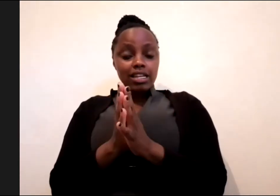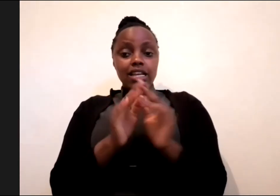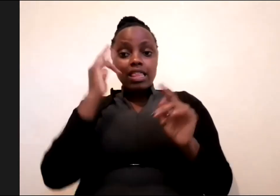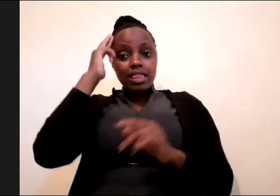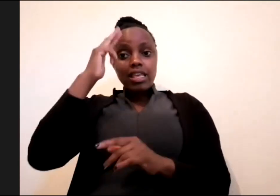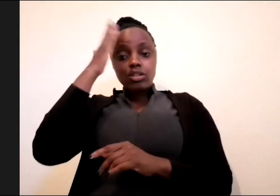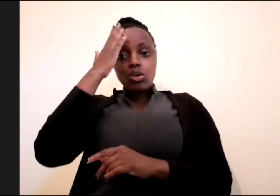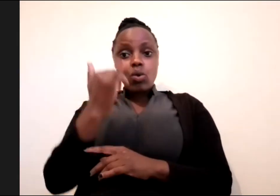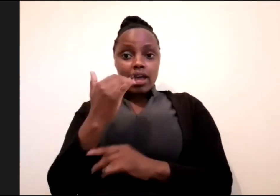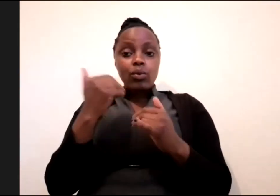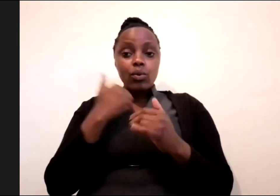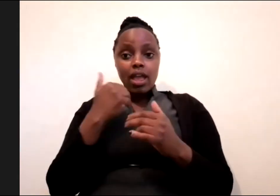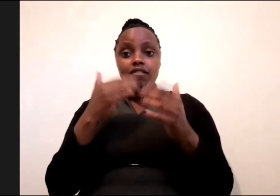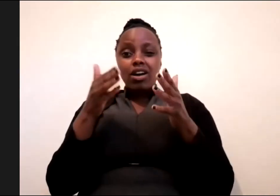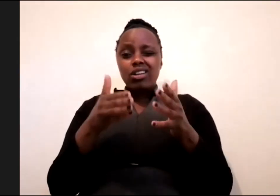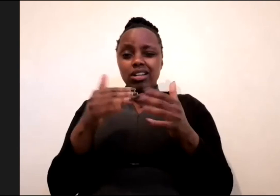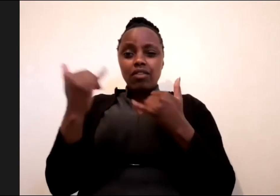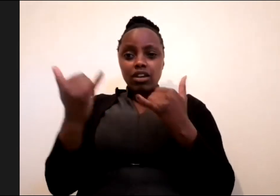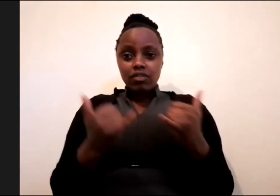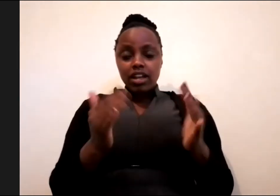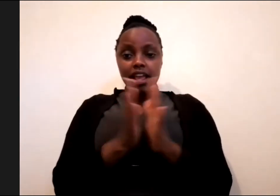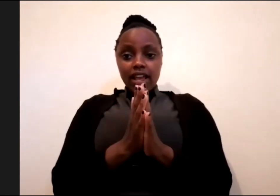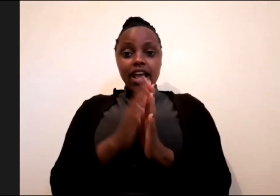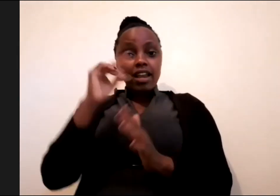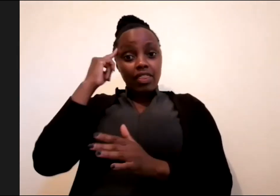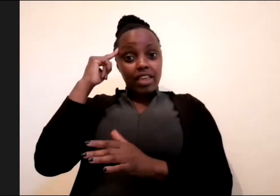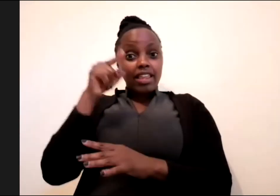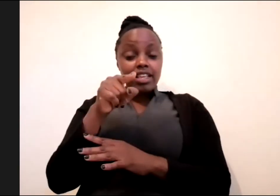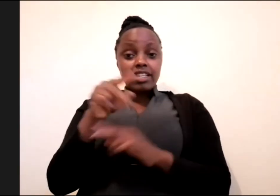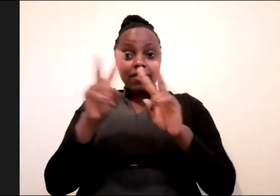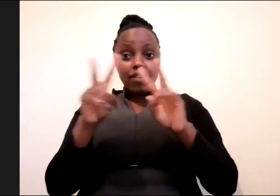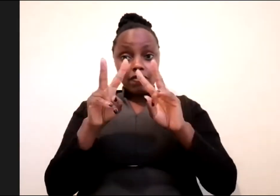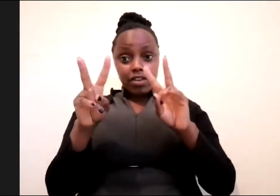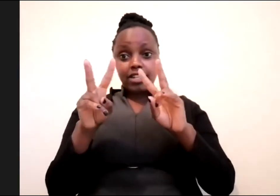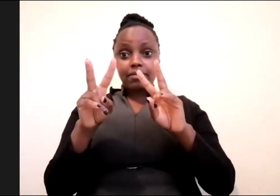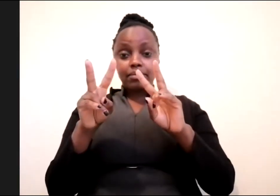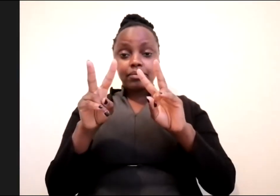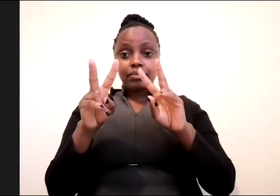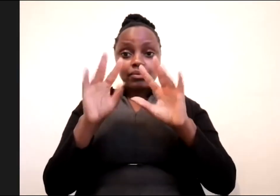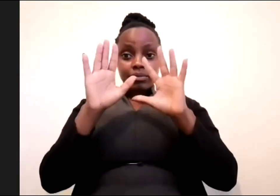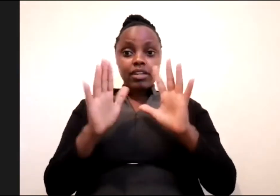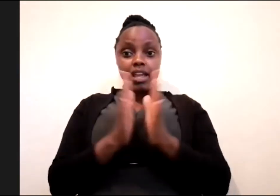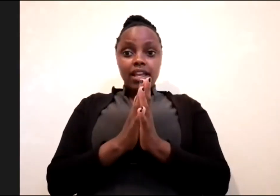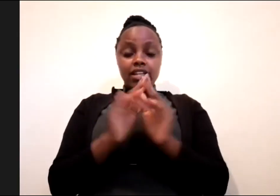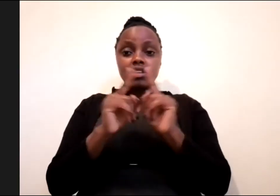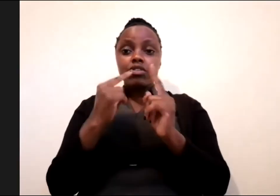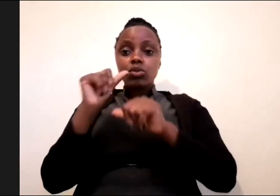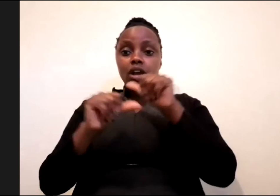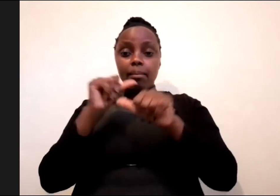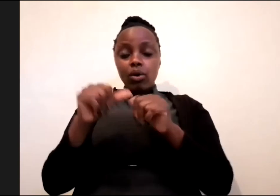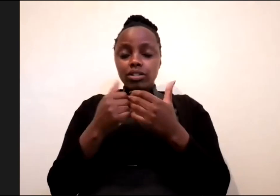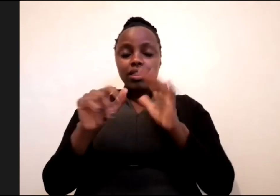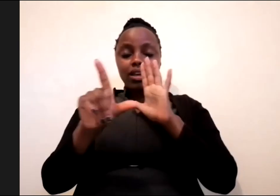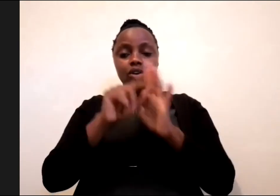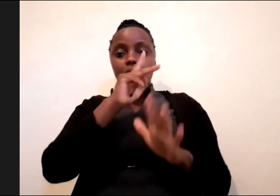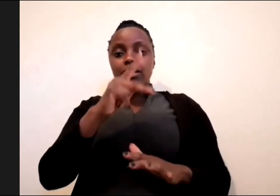really invite, and I think it's very broader, because it's when we speak about legal personality, it's